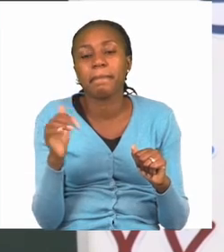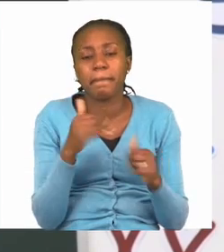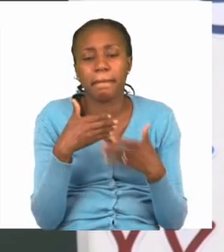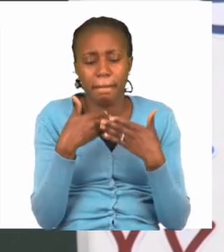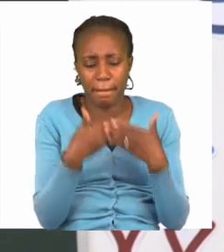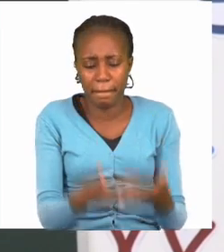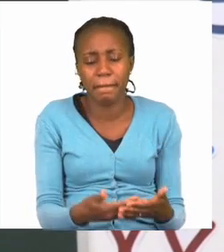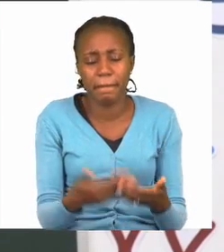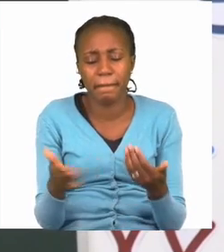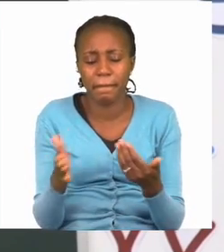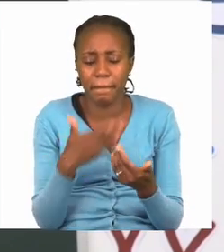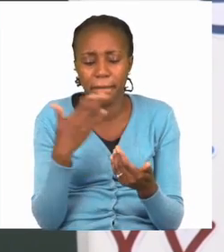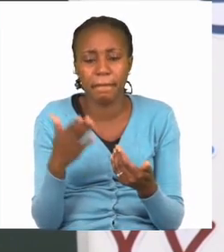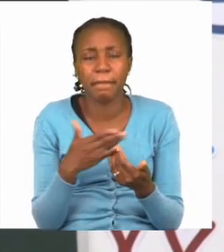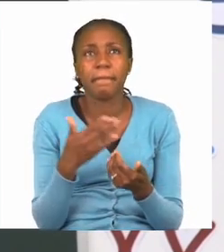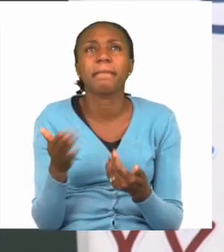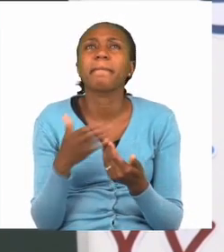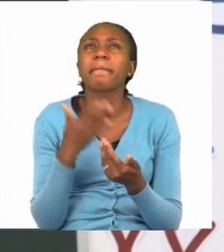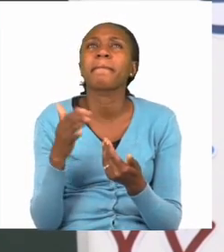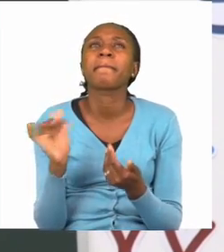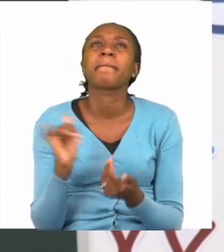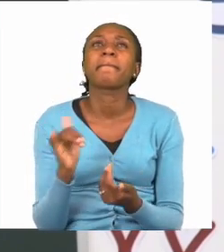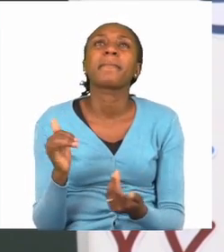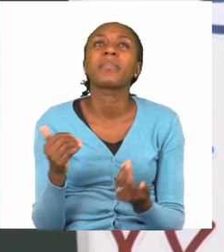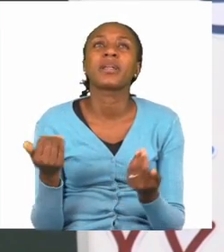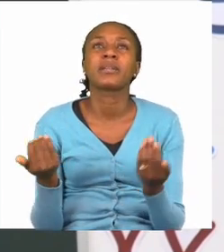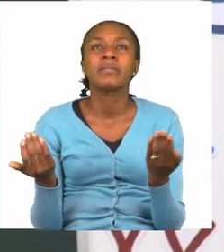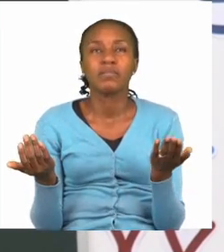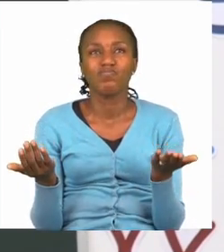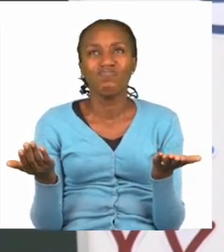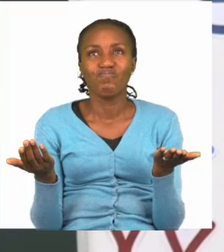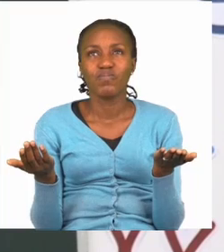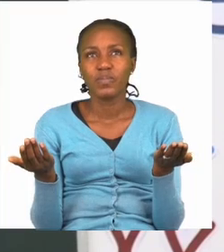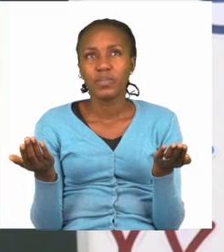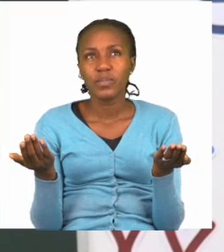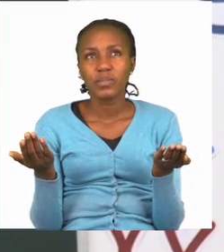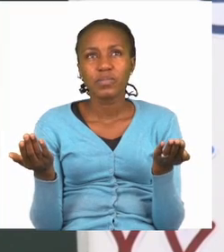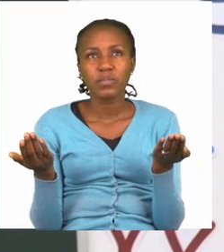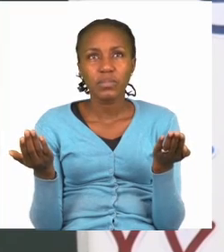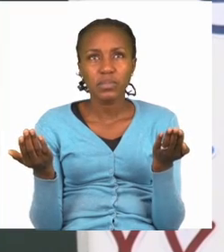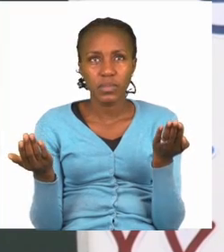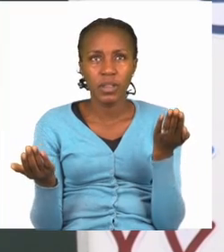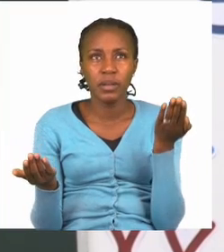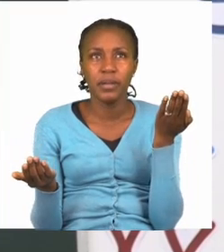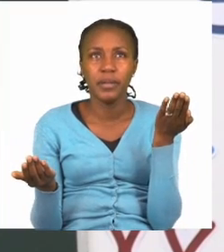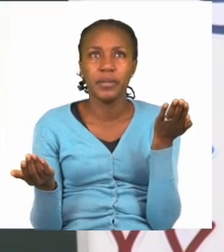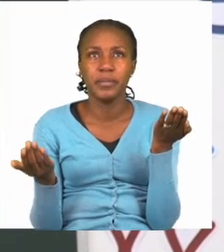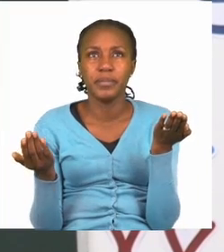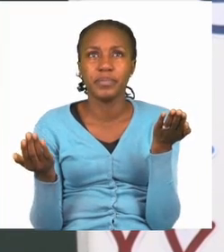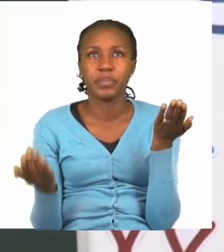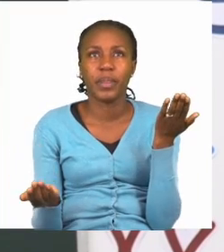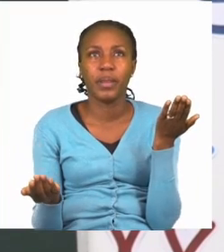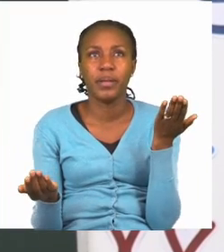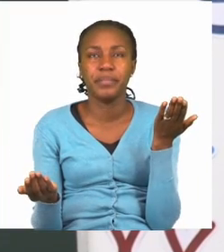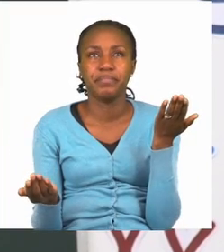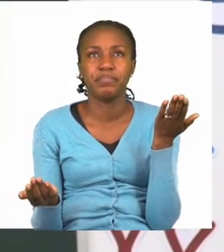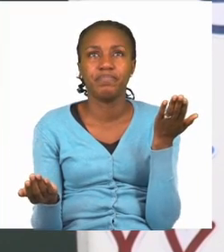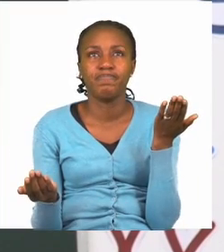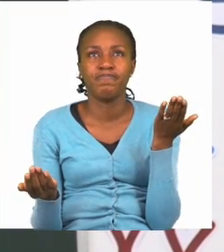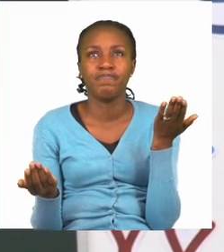is lighter. So let's hold it, or let me hold it and